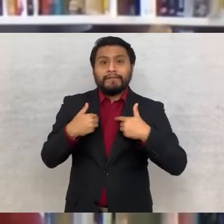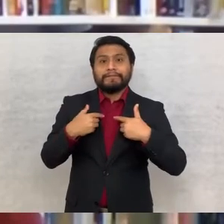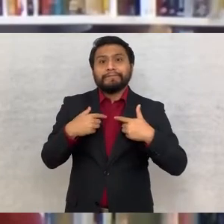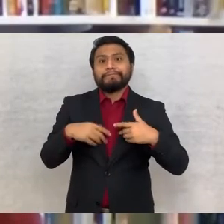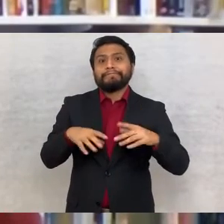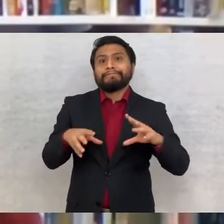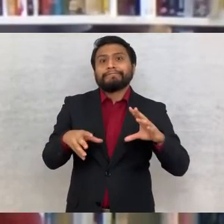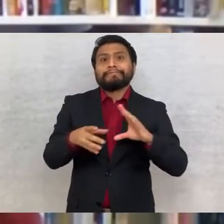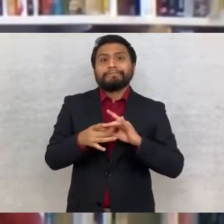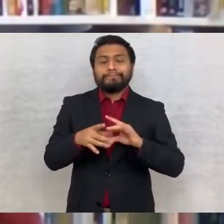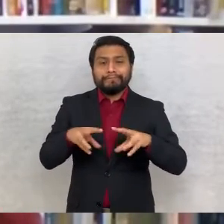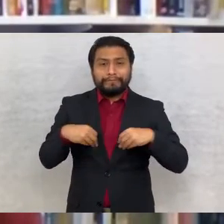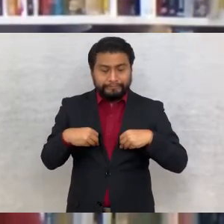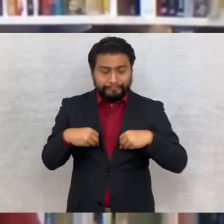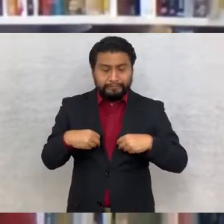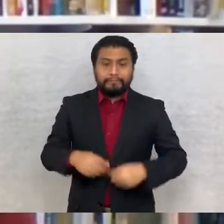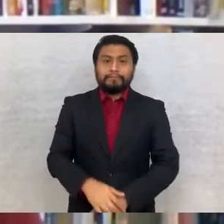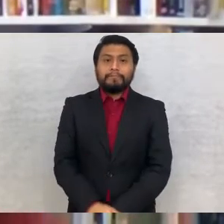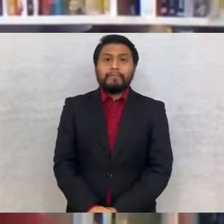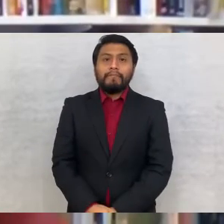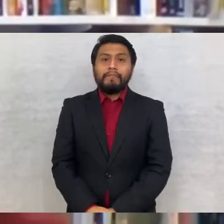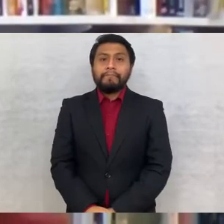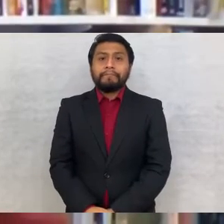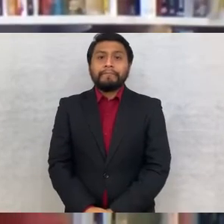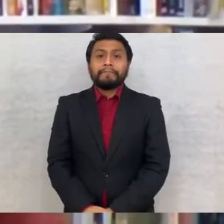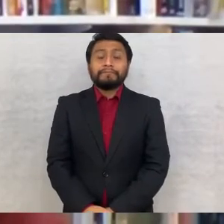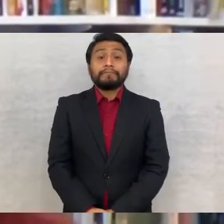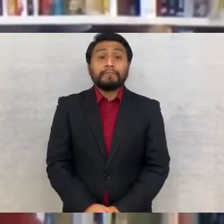the apt and the inept became sharply divided.